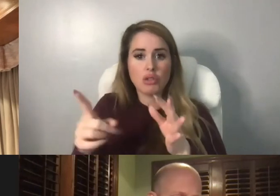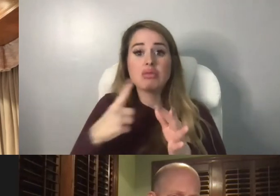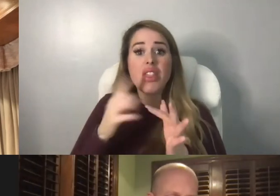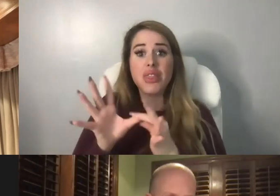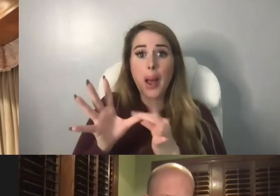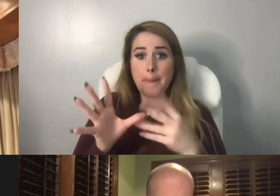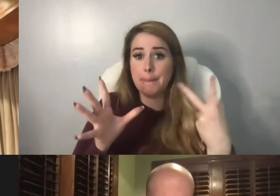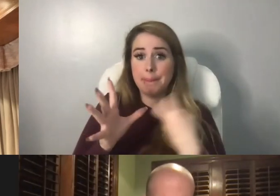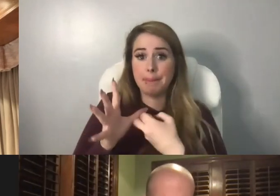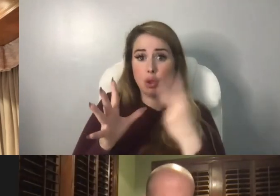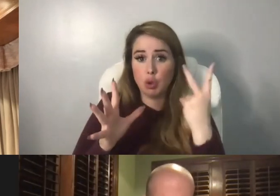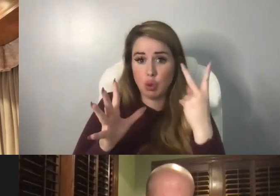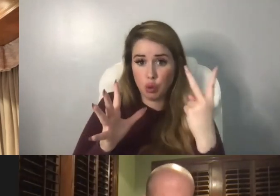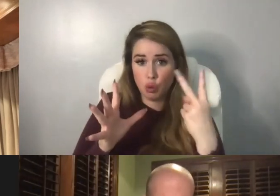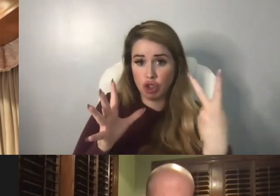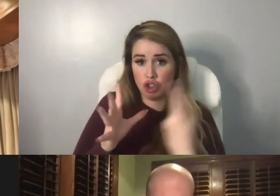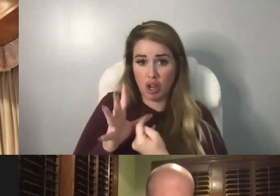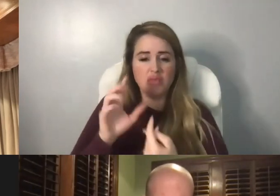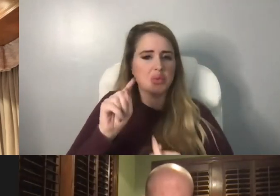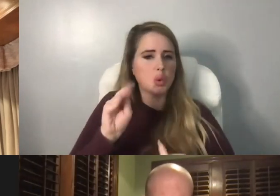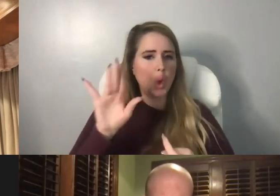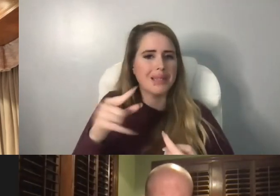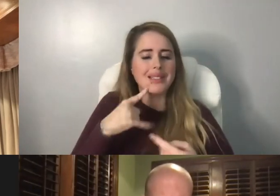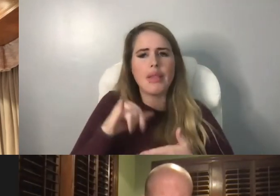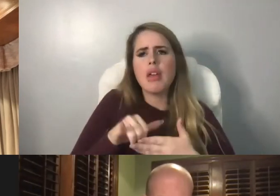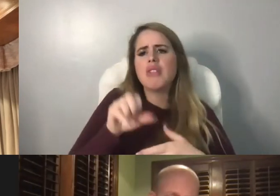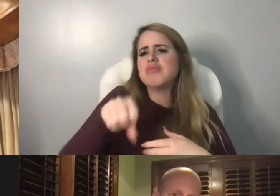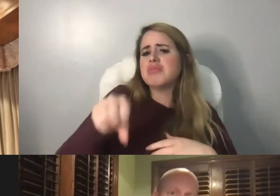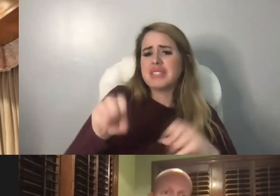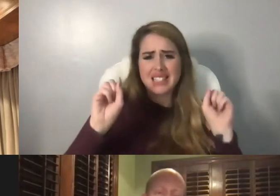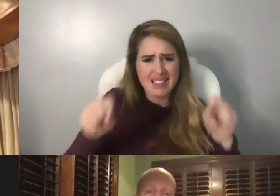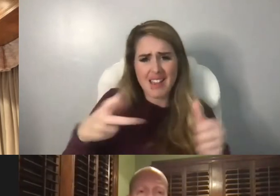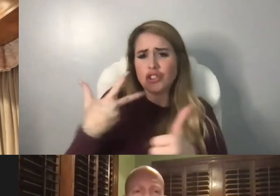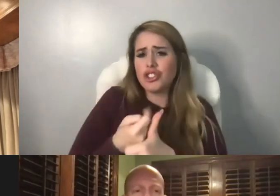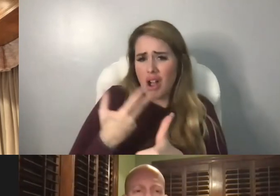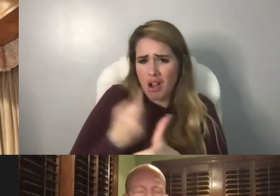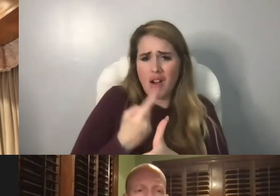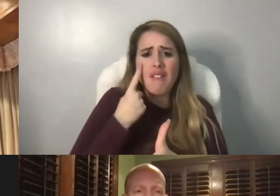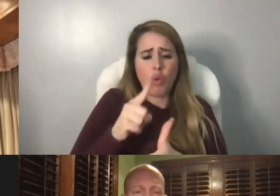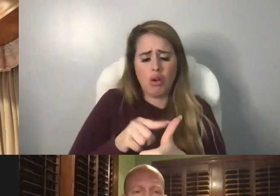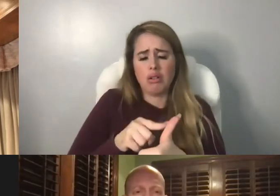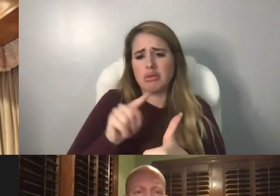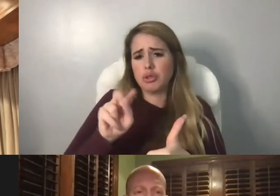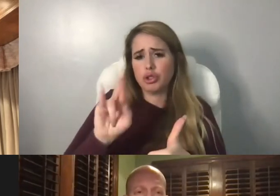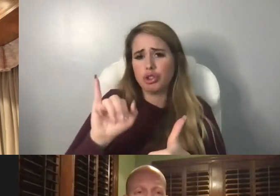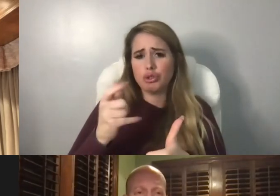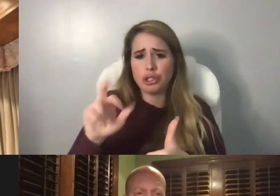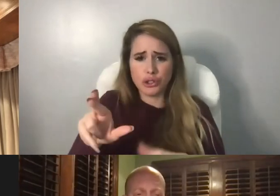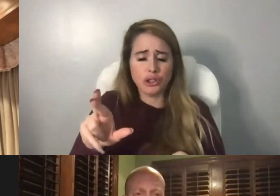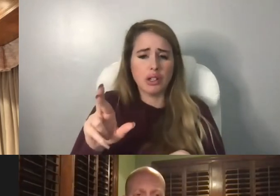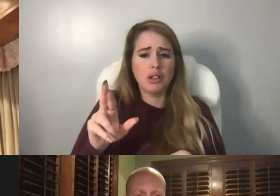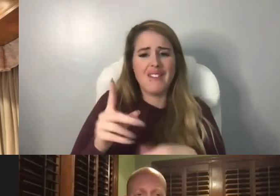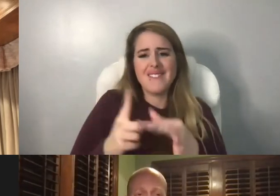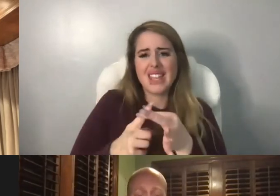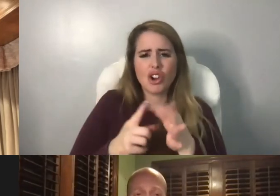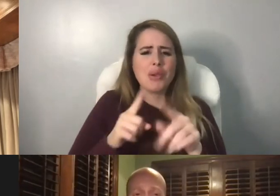shots. Yeah, we can do a few shots for trigger finger. Generally, the literature does sort of